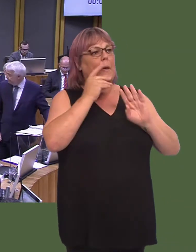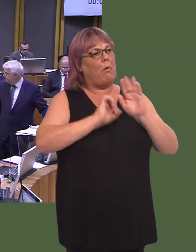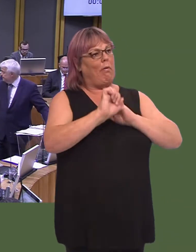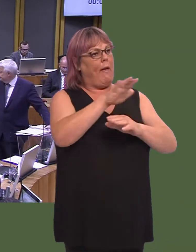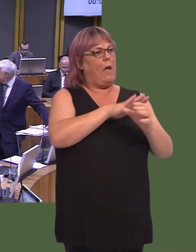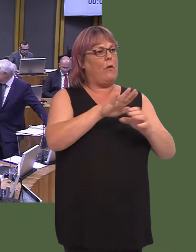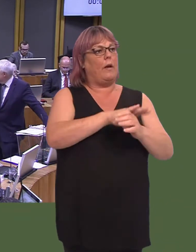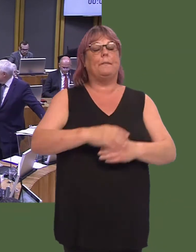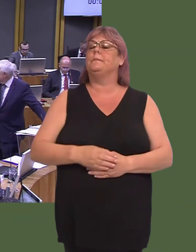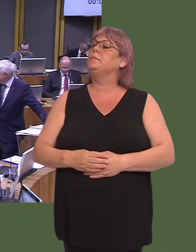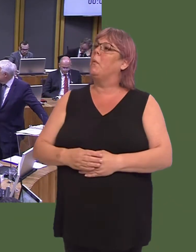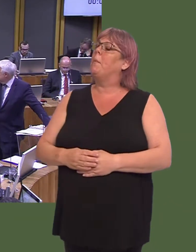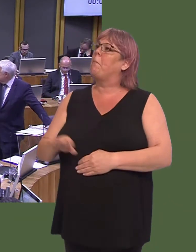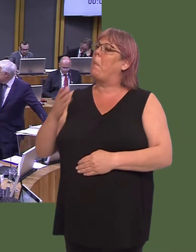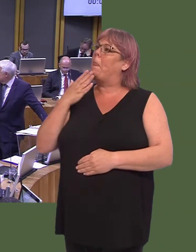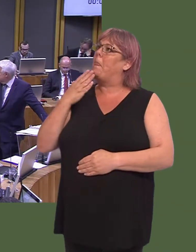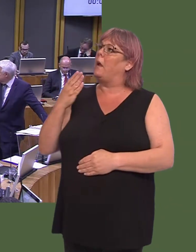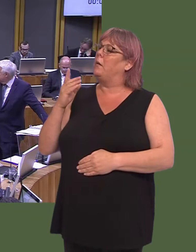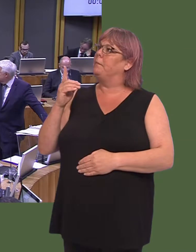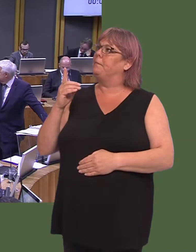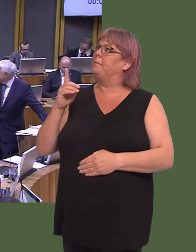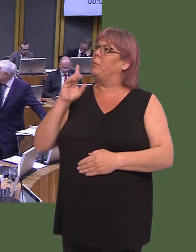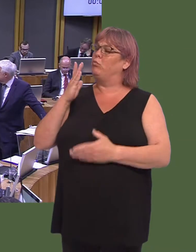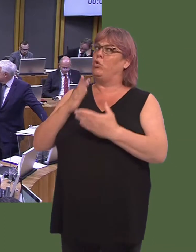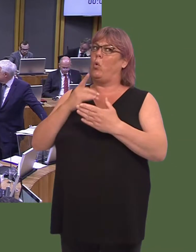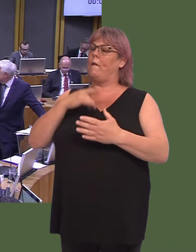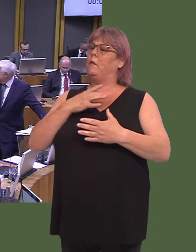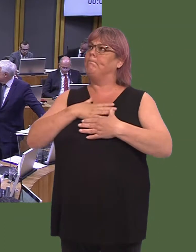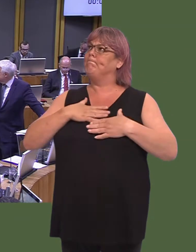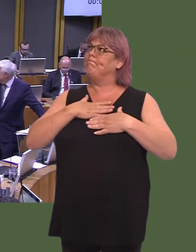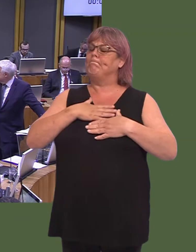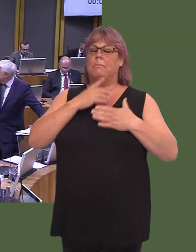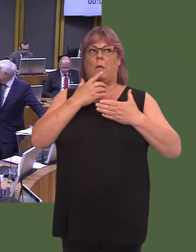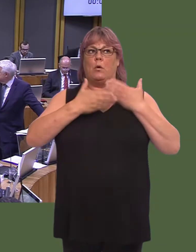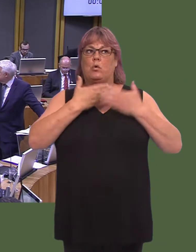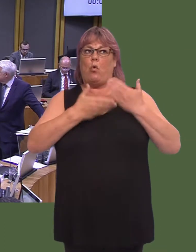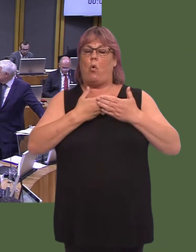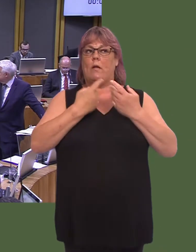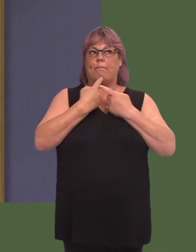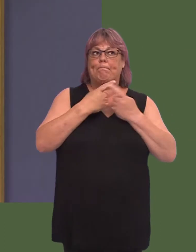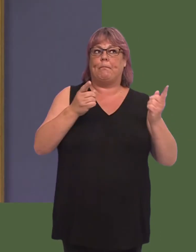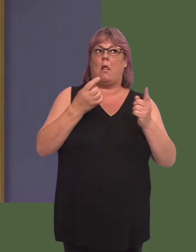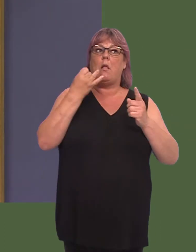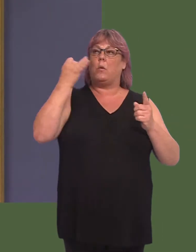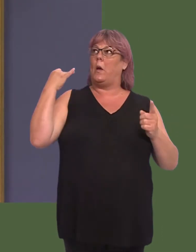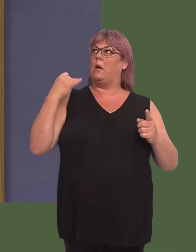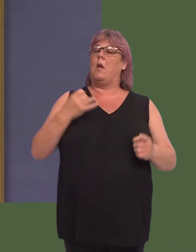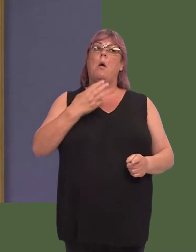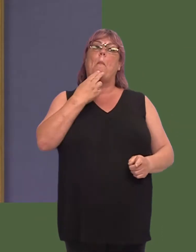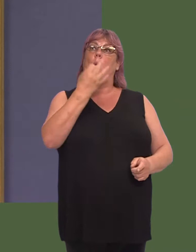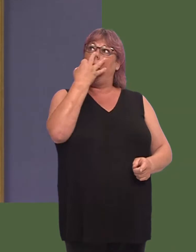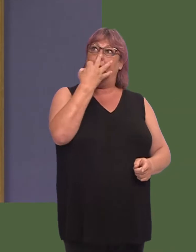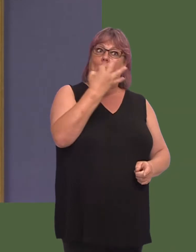area. Thank you, First Minister, but I'm sure that anyone would be moved by the story that broke last